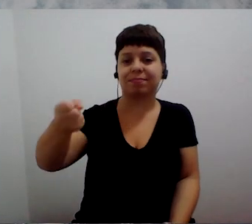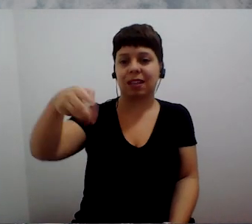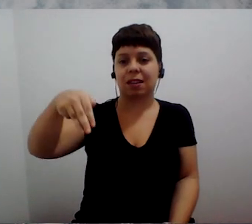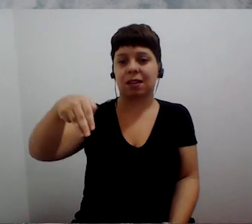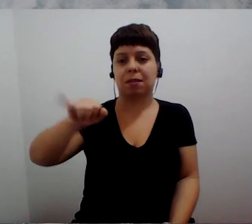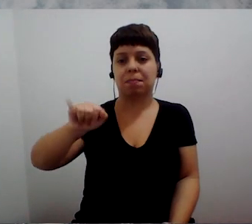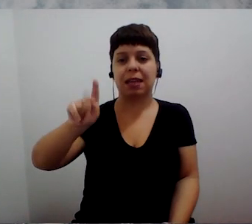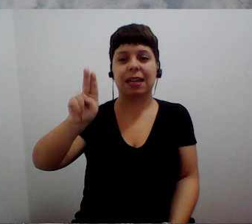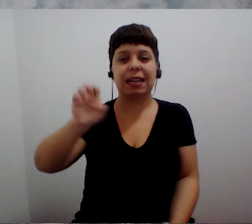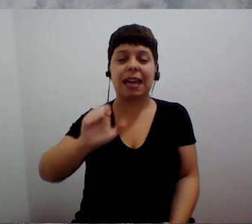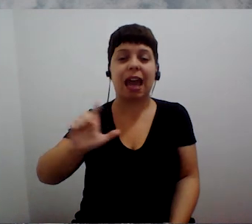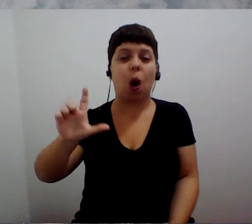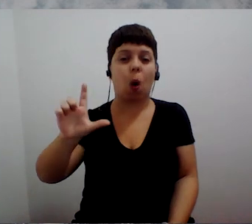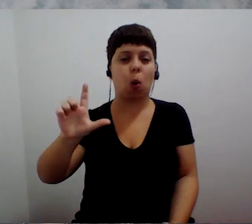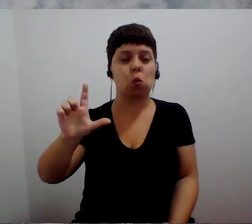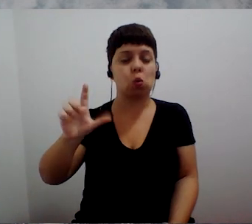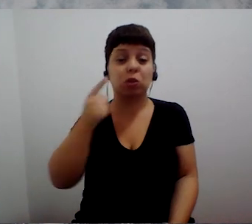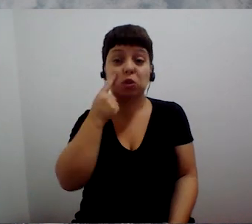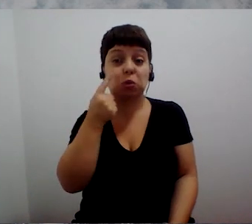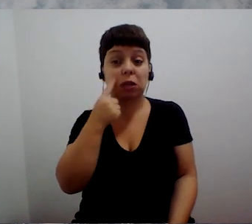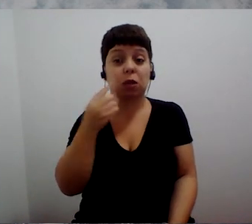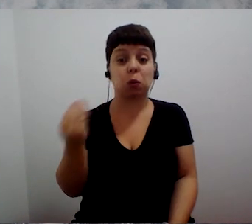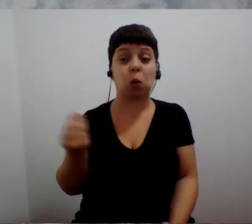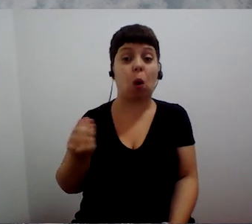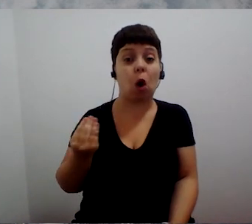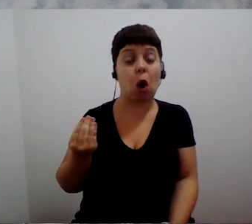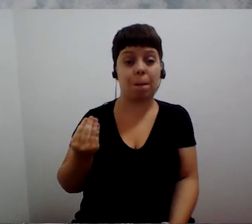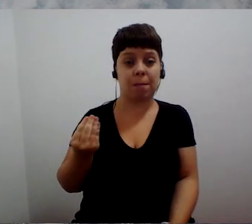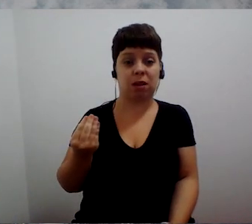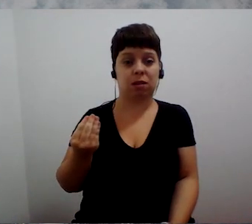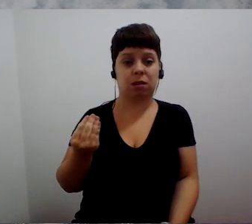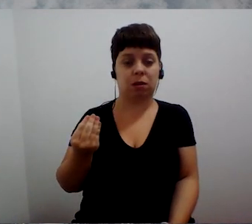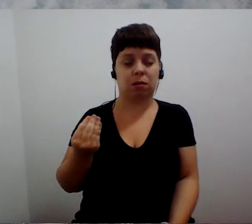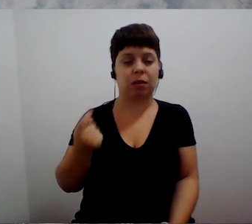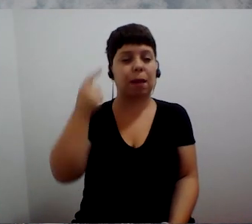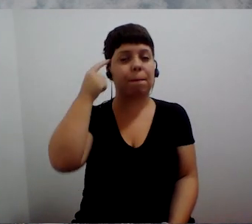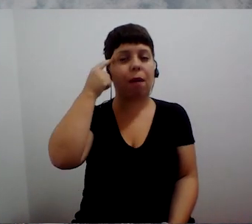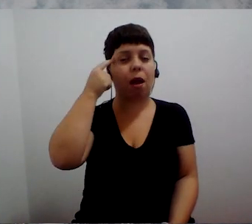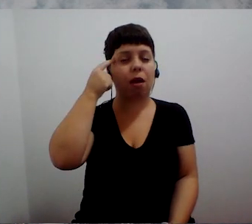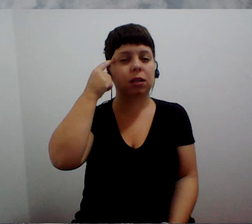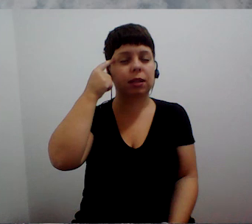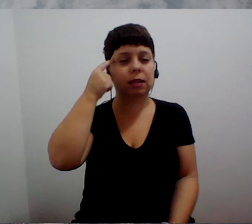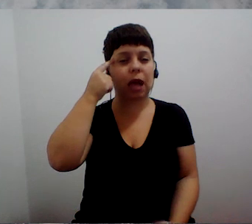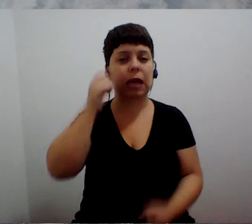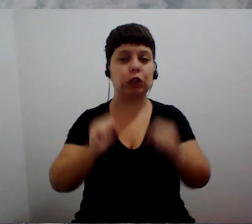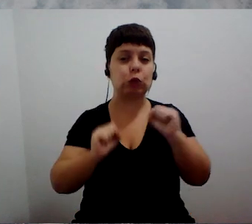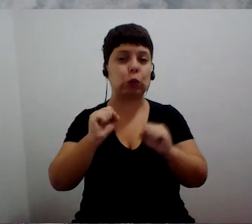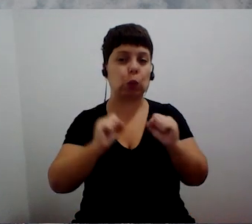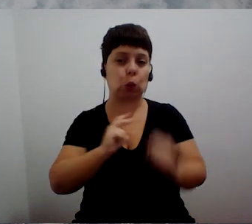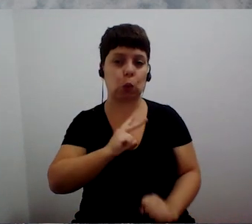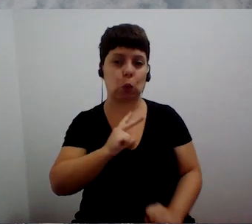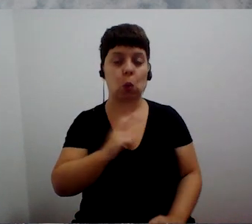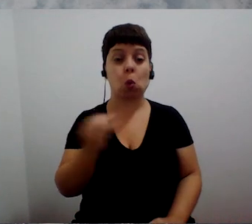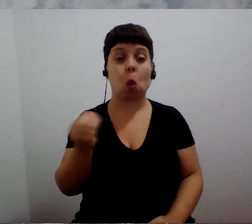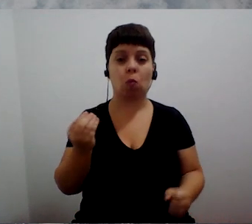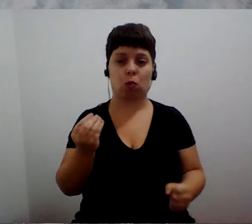have some kind of perspective related to the private sector in terms of the